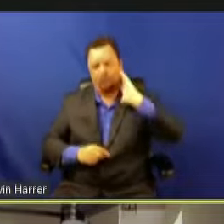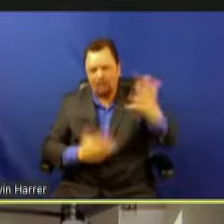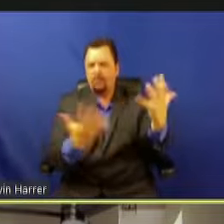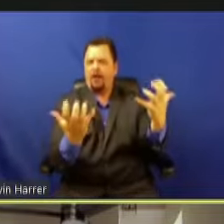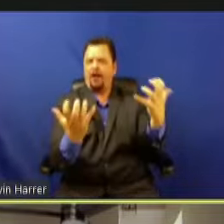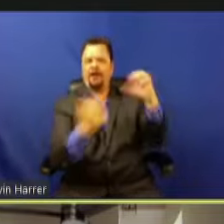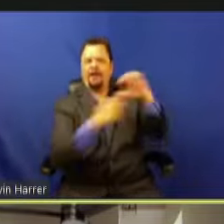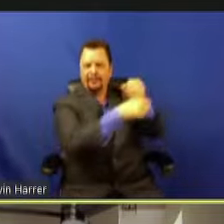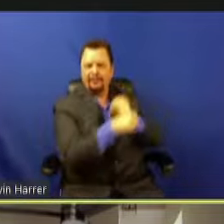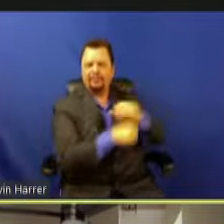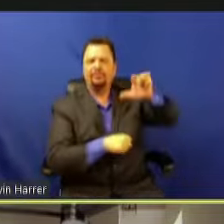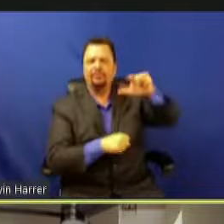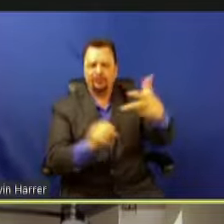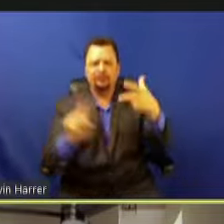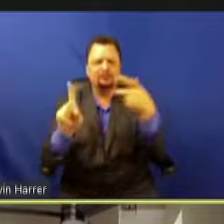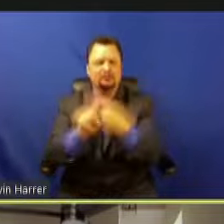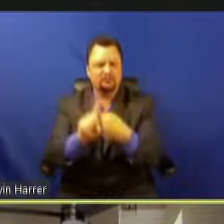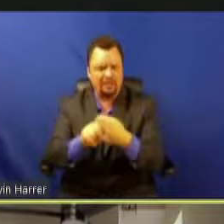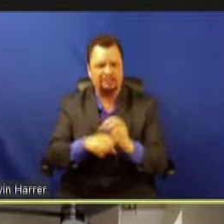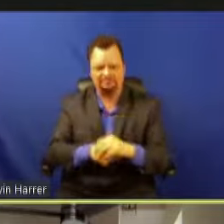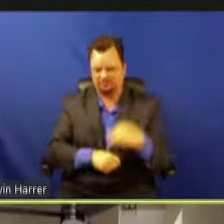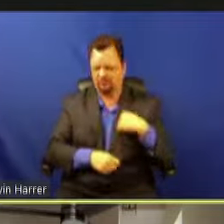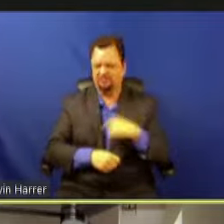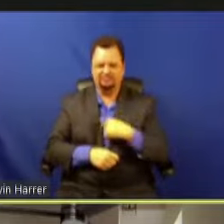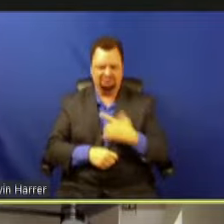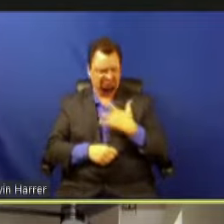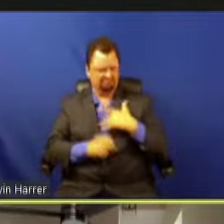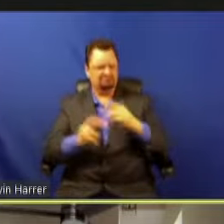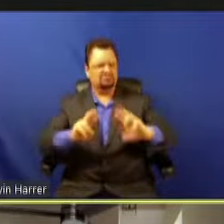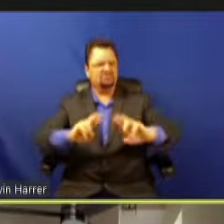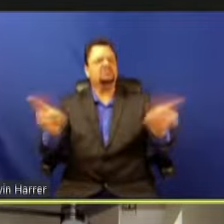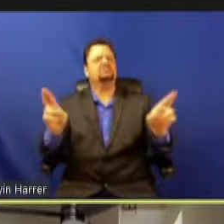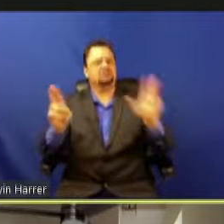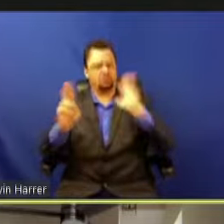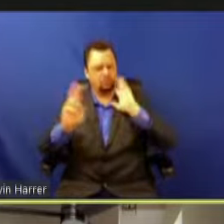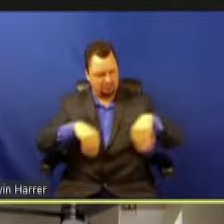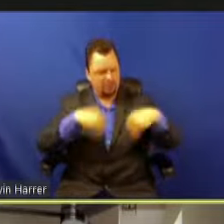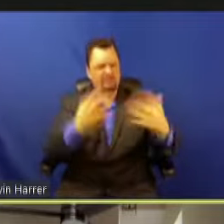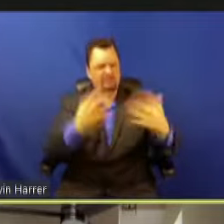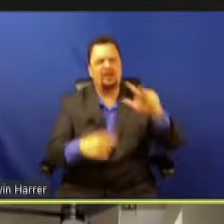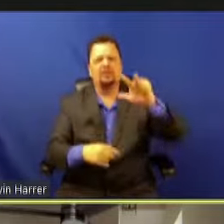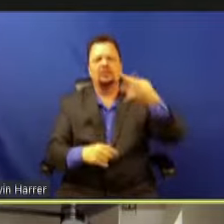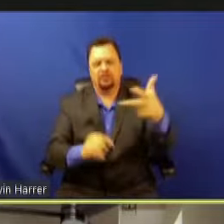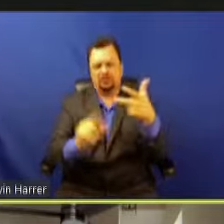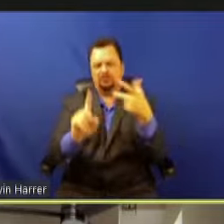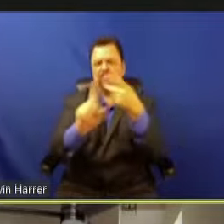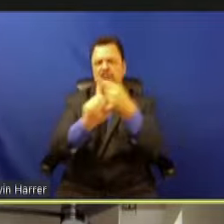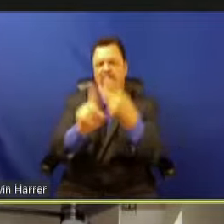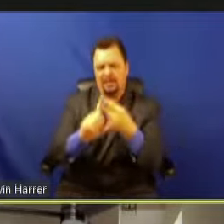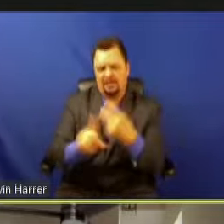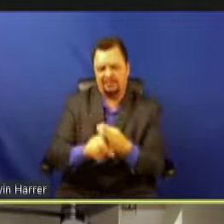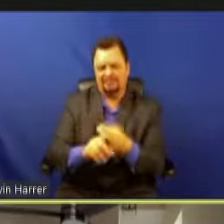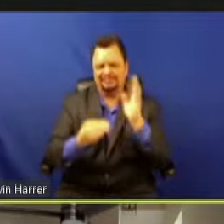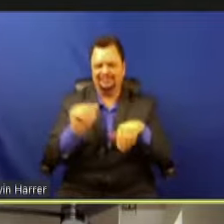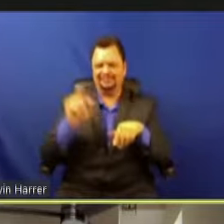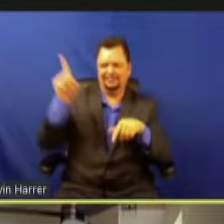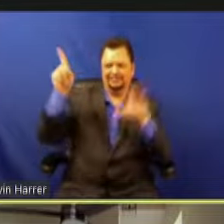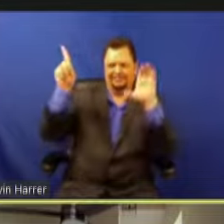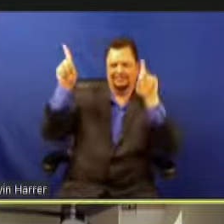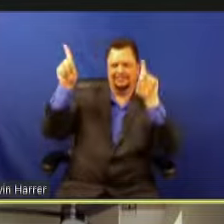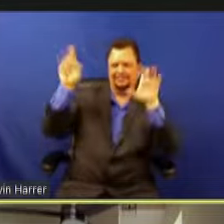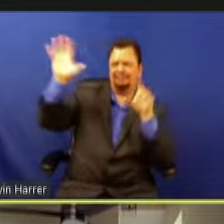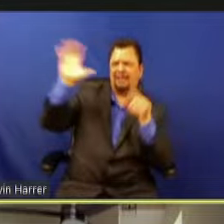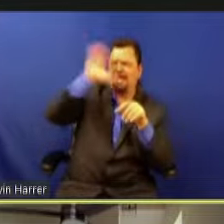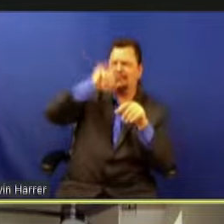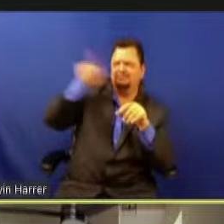are ready to provide more boosters than the CDC thinks that there will be the demand for. That line across the top there, that total weekly